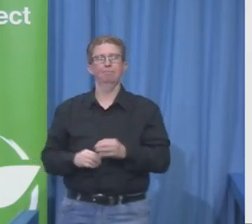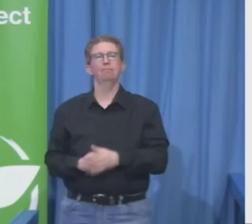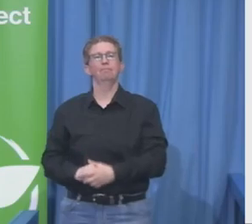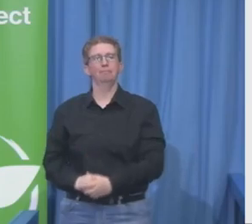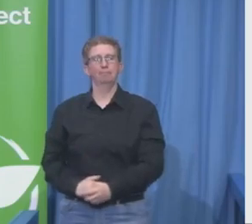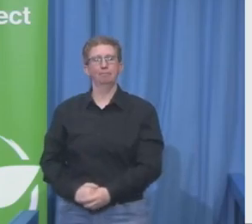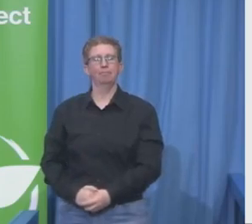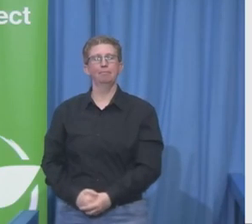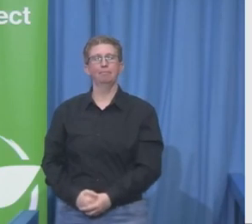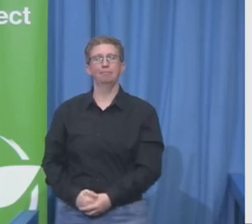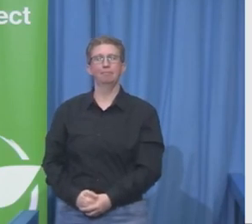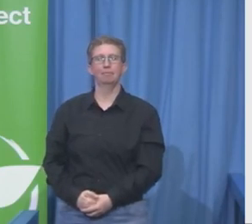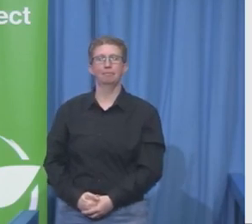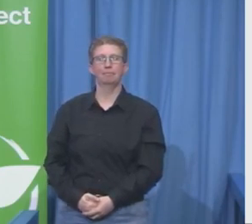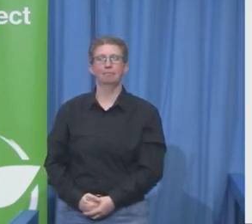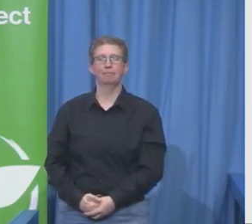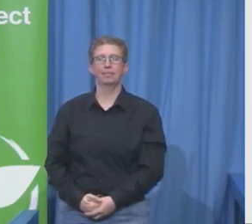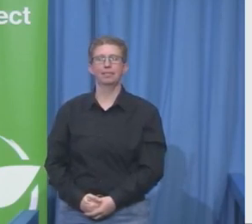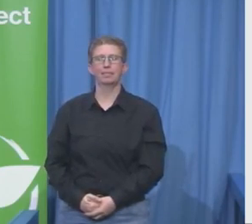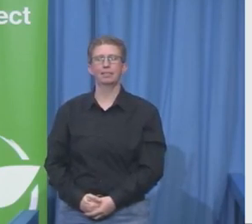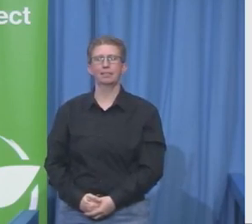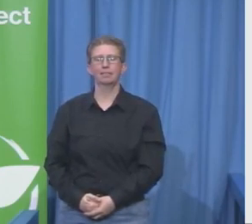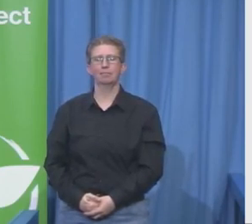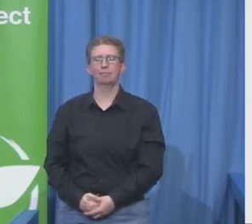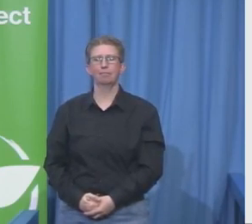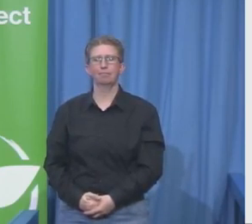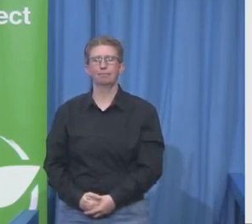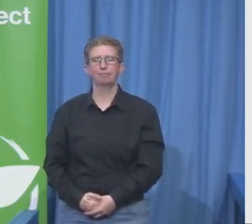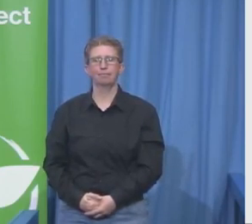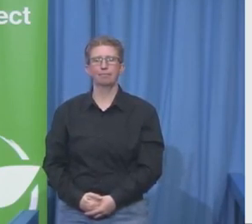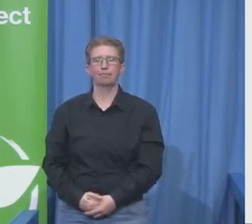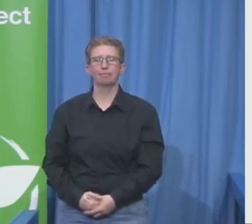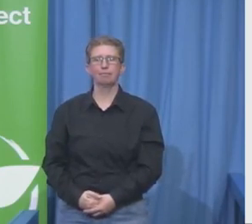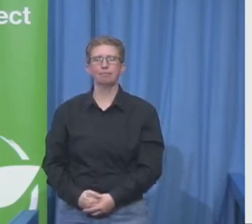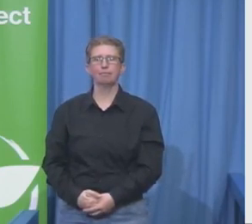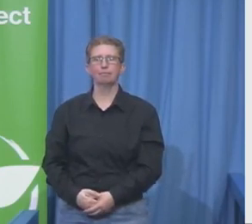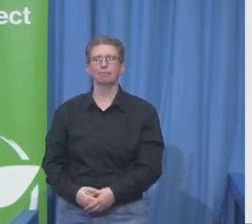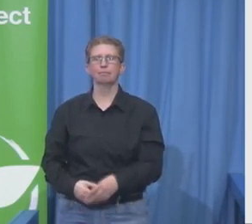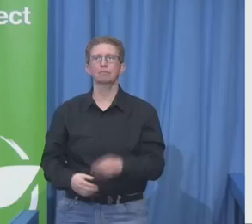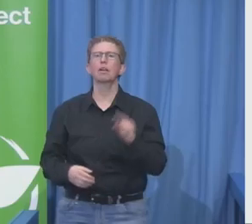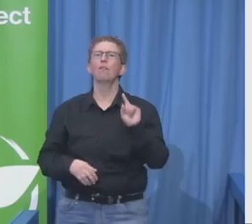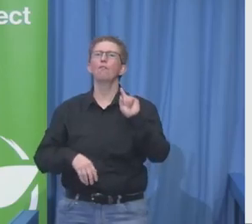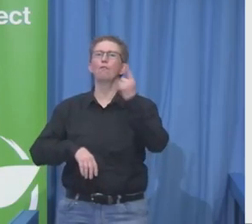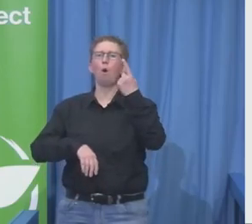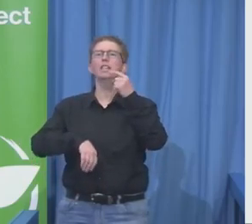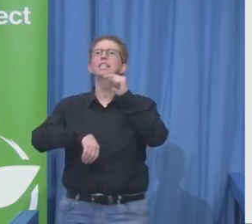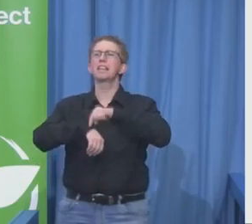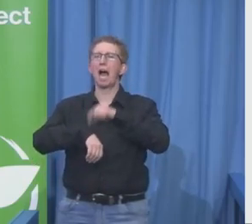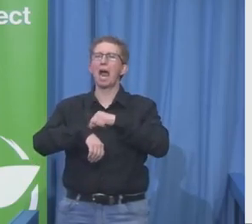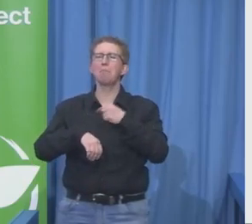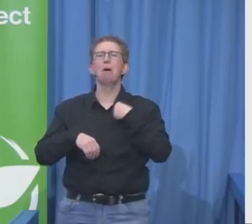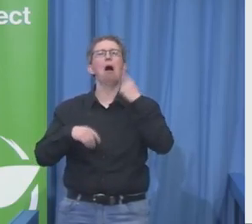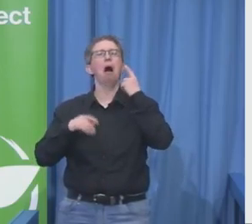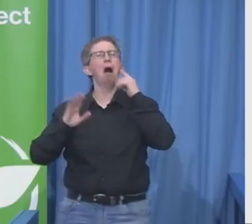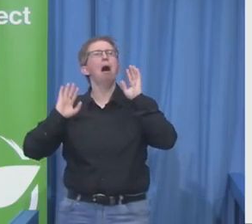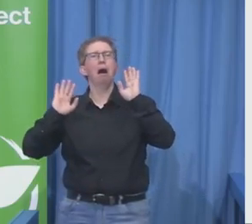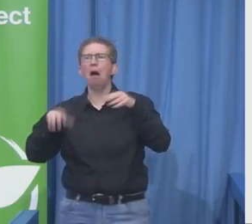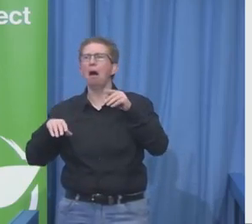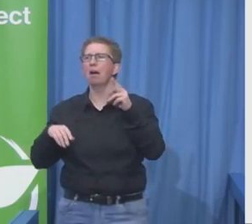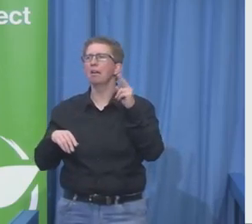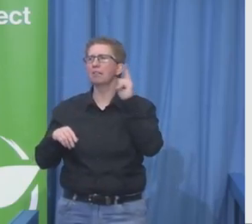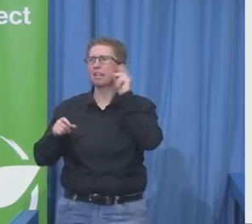I get at the beginning, I get really easily socialized with deaf people, and I was invited to a